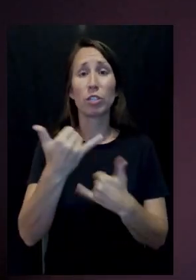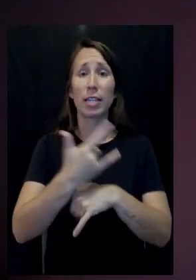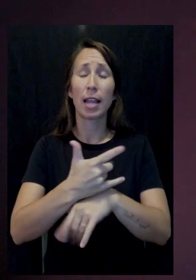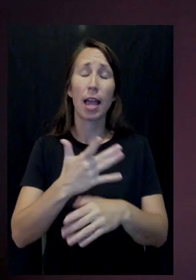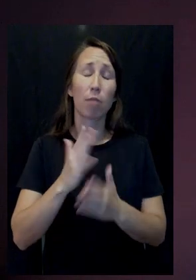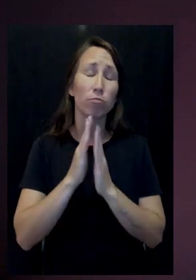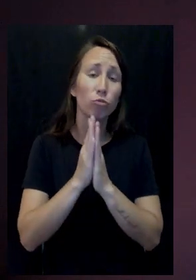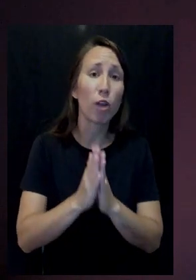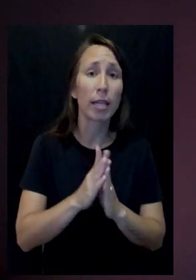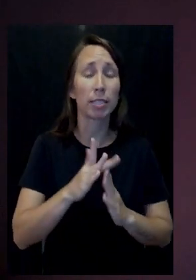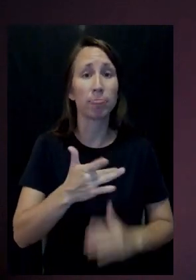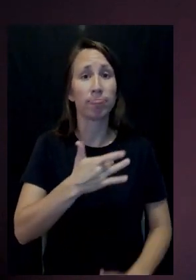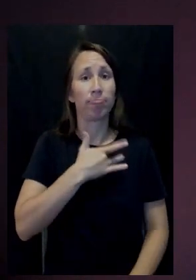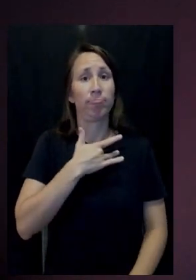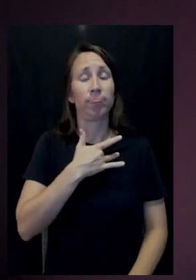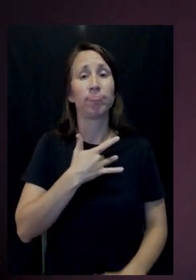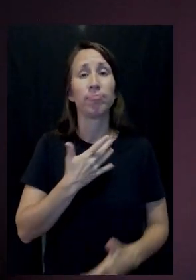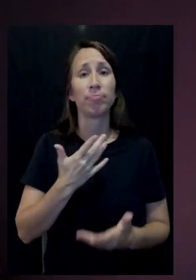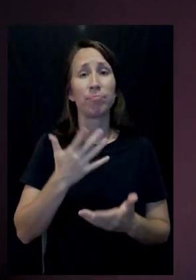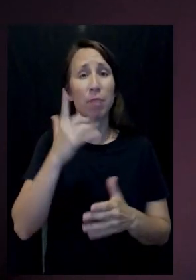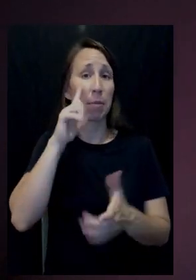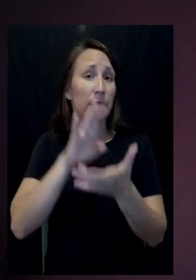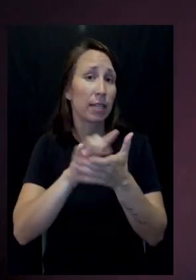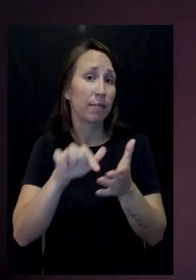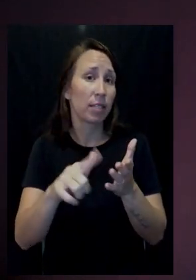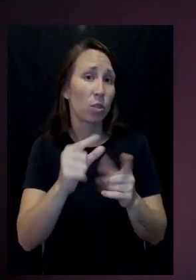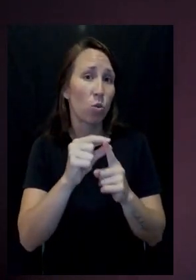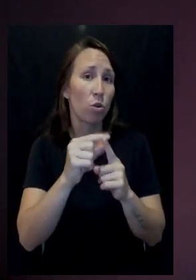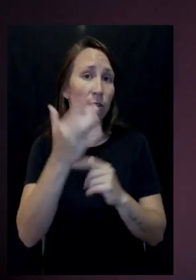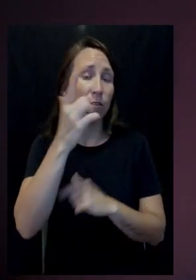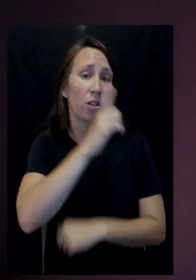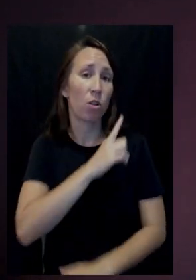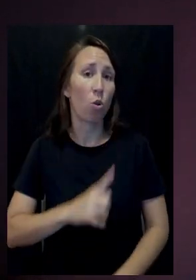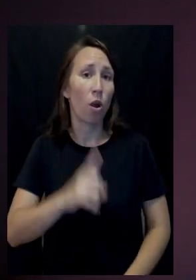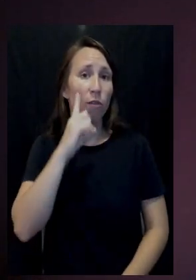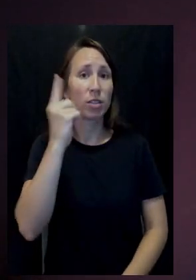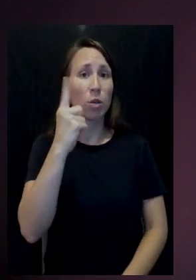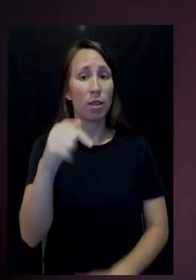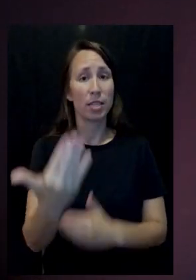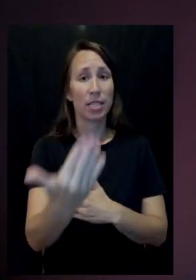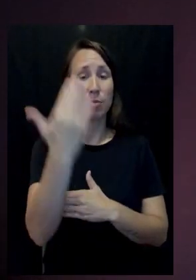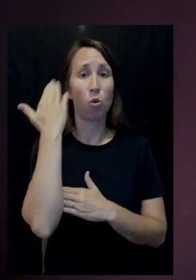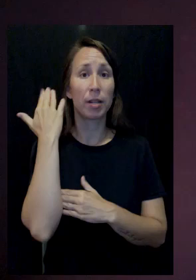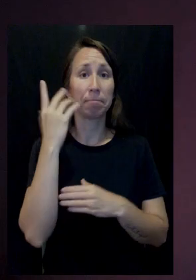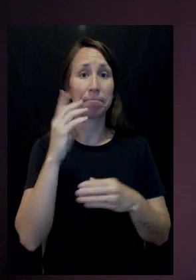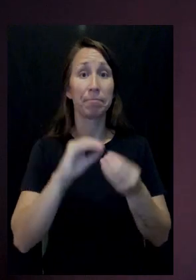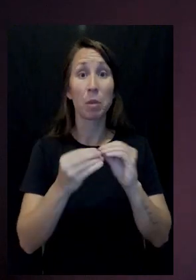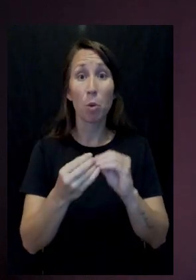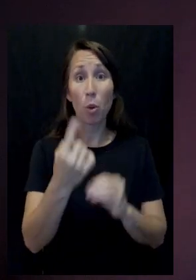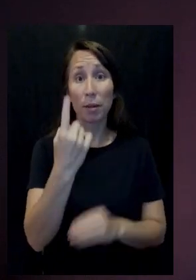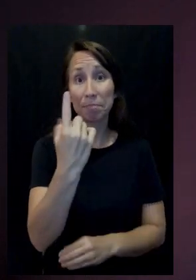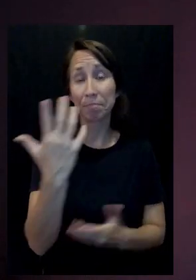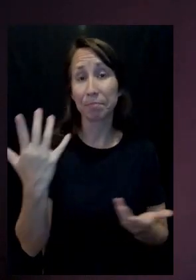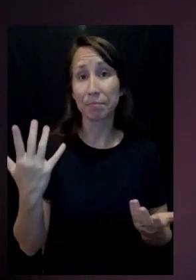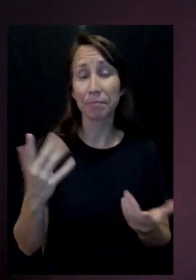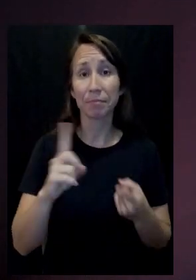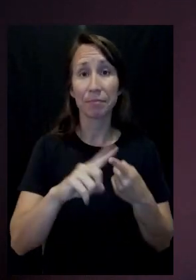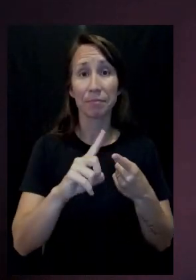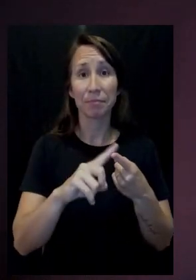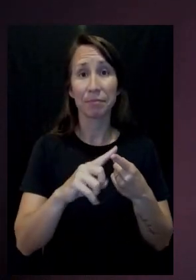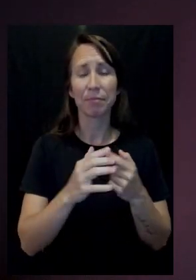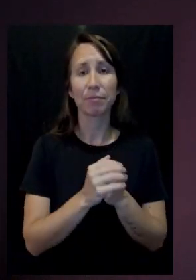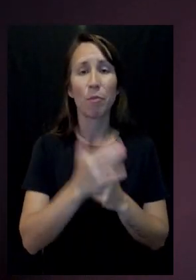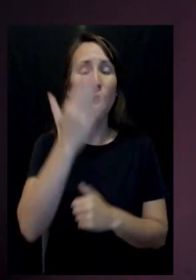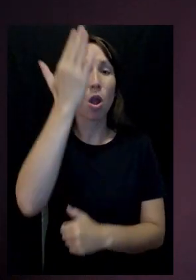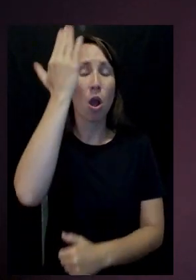deep. And I believe this is also the word of the Lord for someone this morning. So I'm going to start here. Number one is this, and we have to start here,